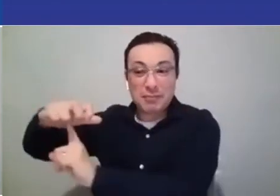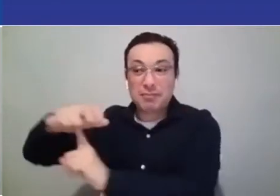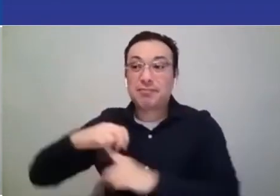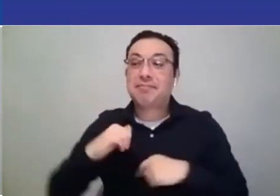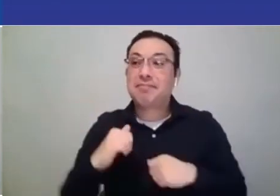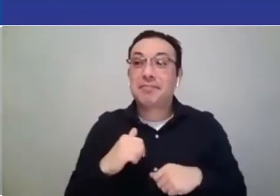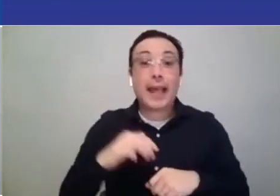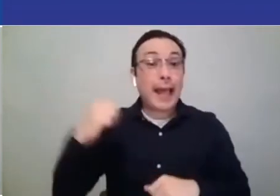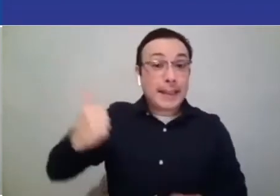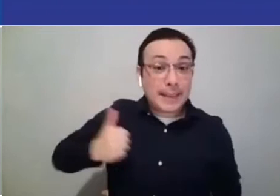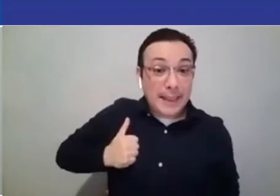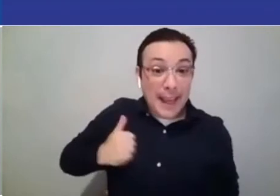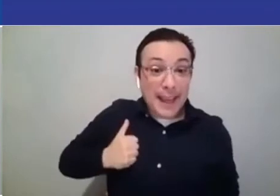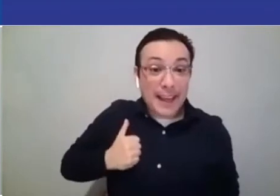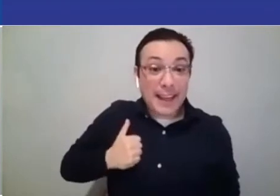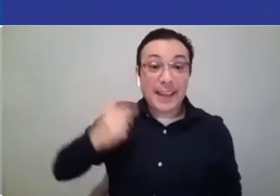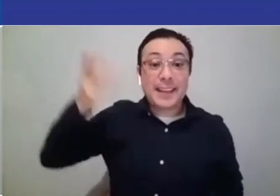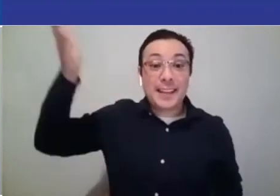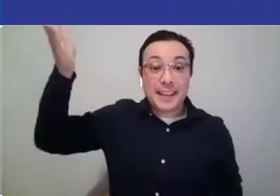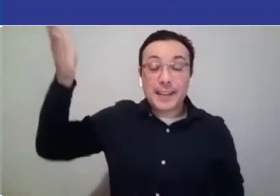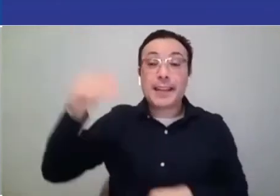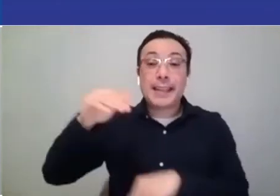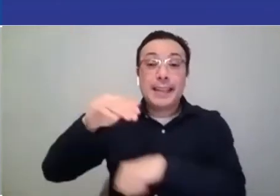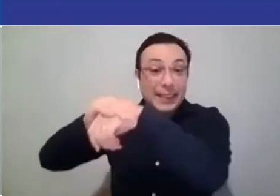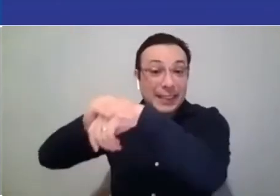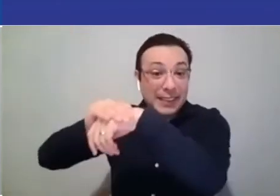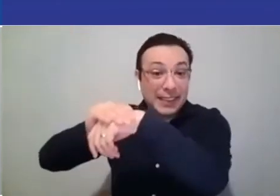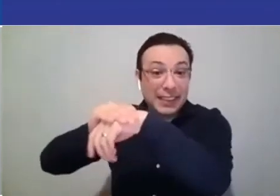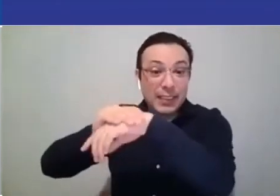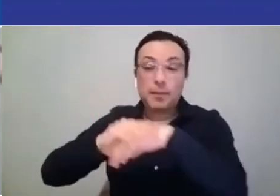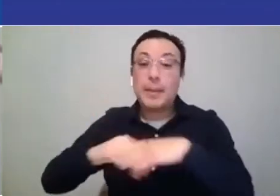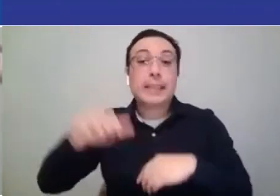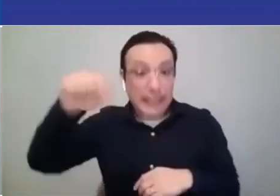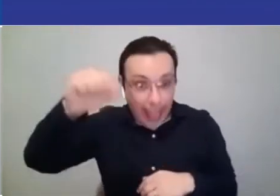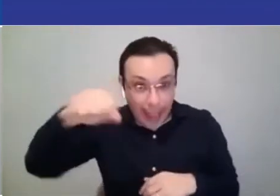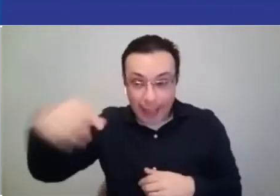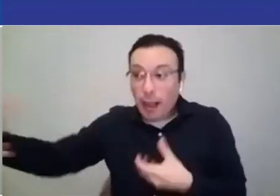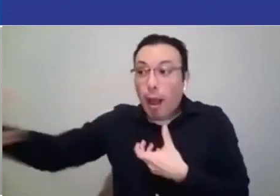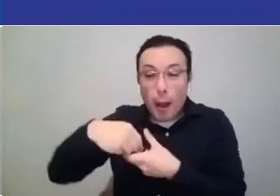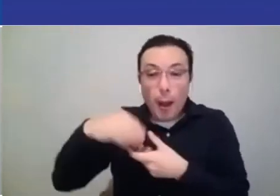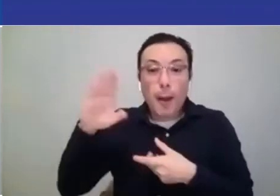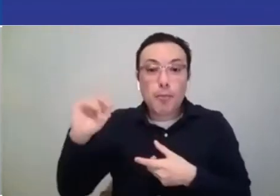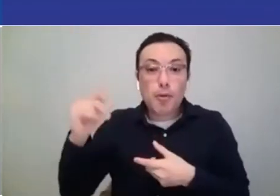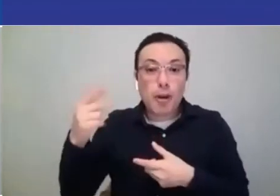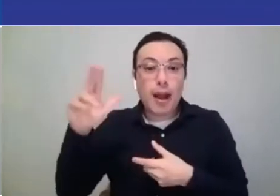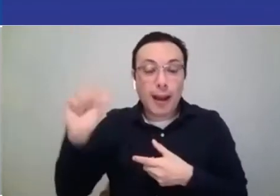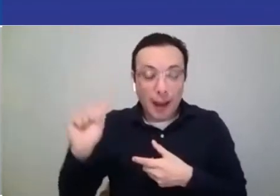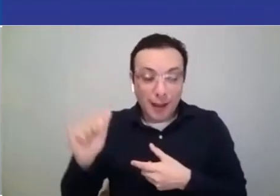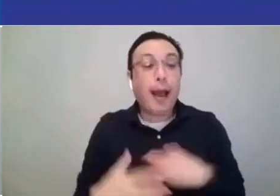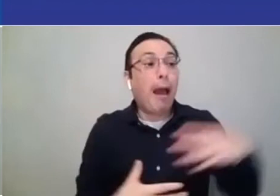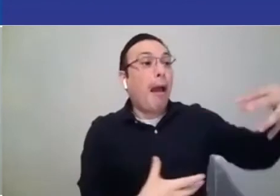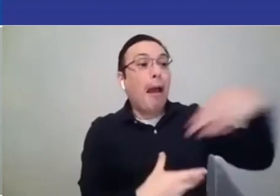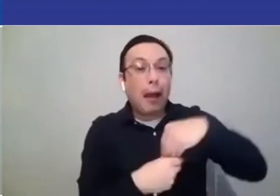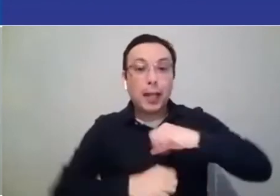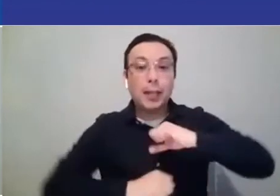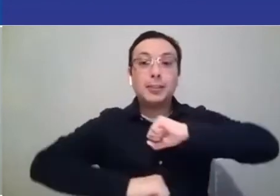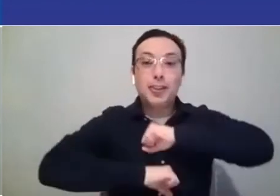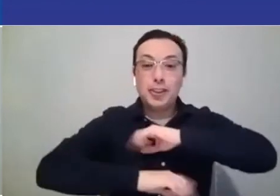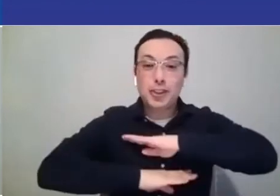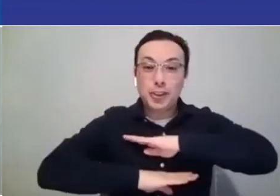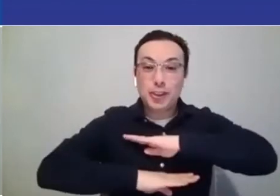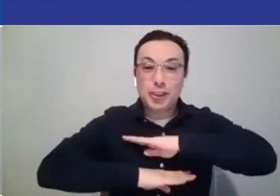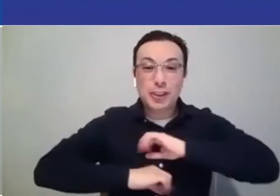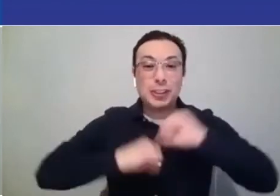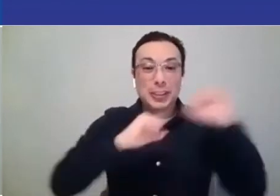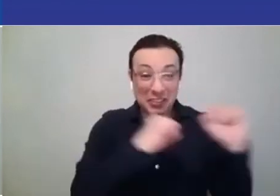maybe in England as well, just a very, like it's like a mix of traditional folk dance,